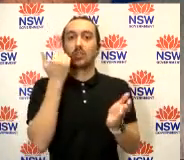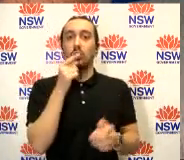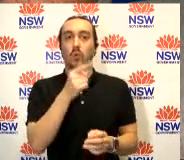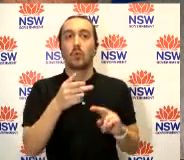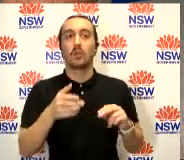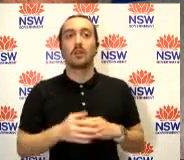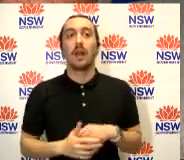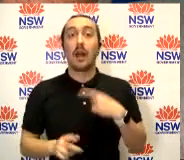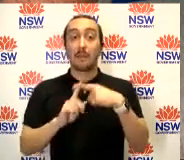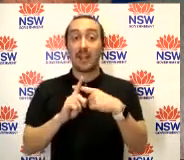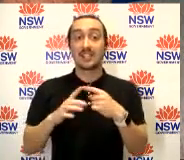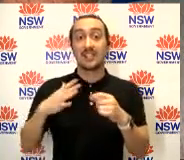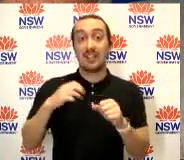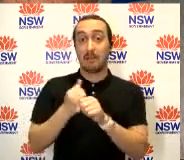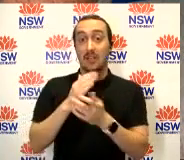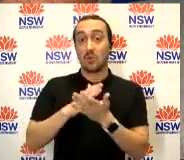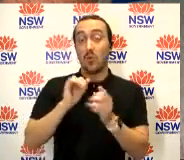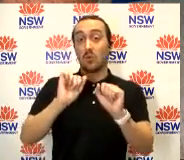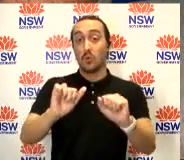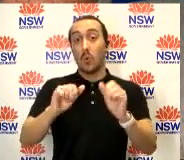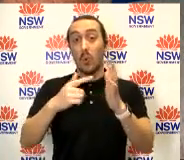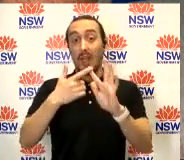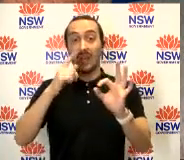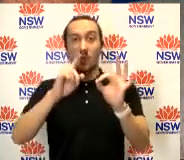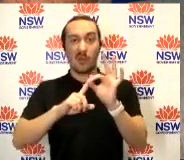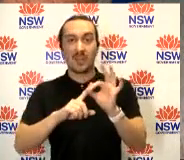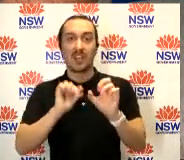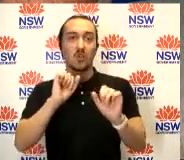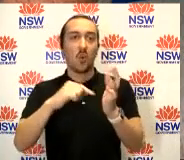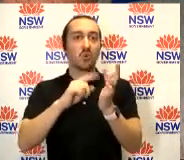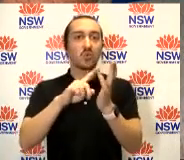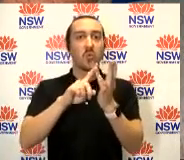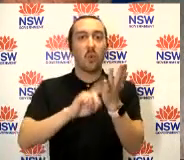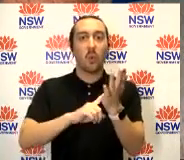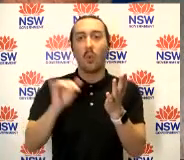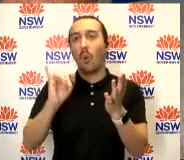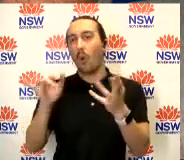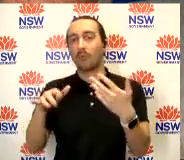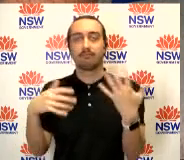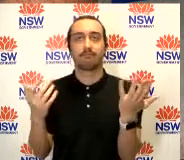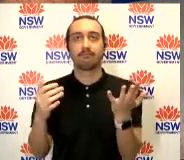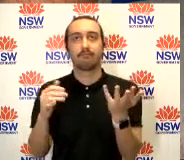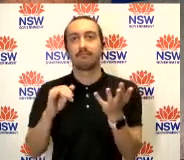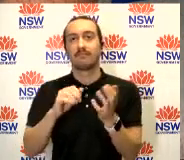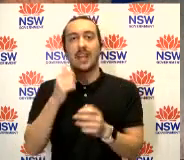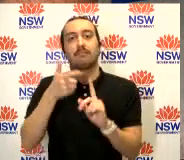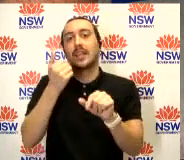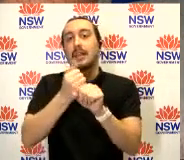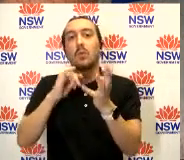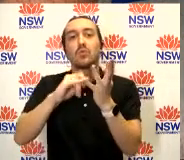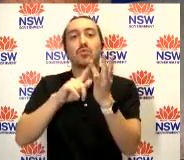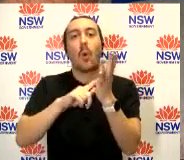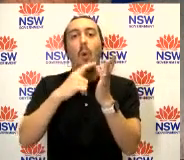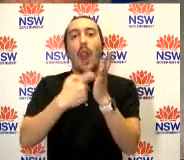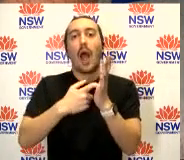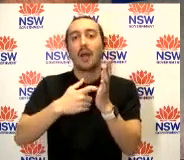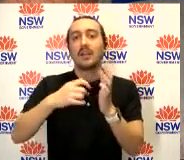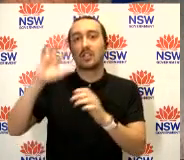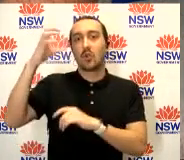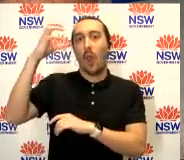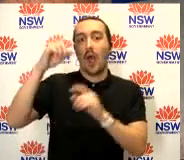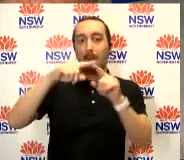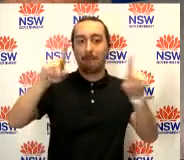there as well, your tools or solar panels if you're installing solar or whatever. By the time you look at it, a lot of times people think a very